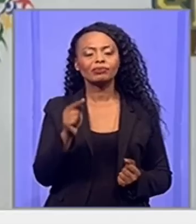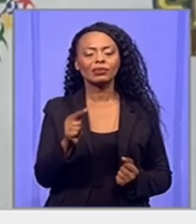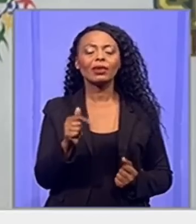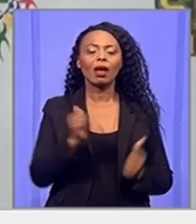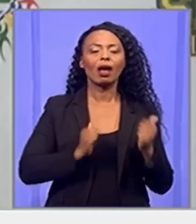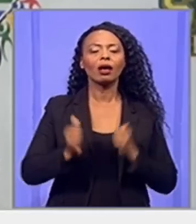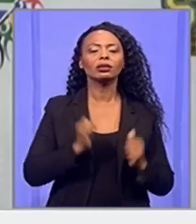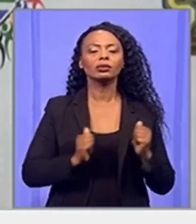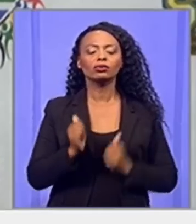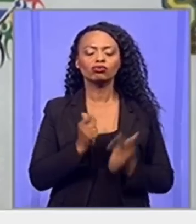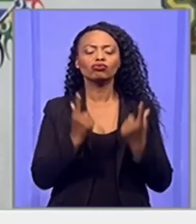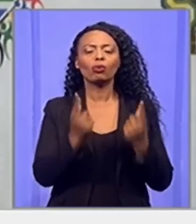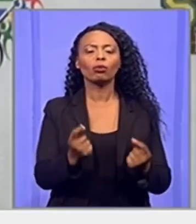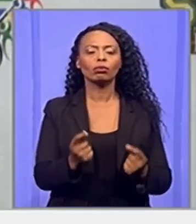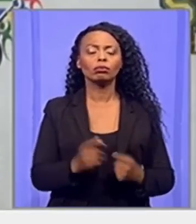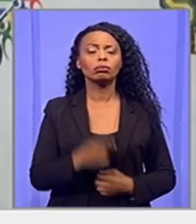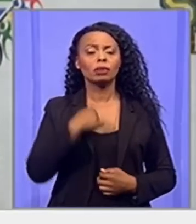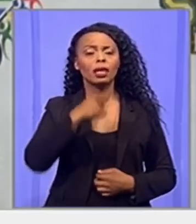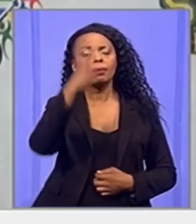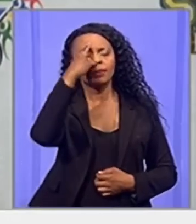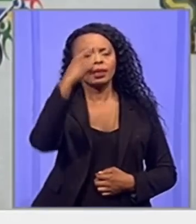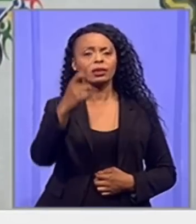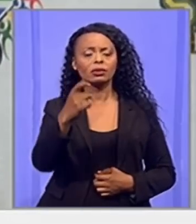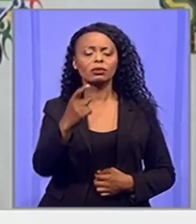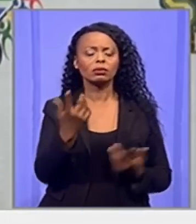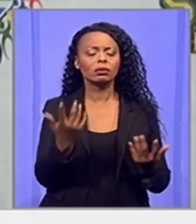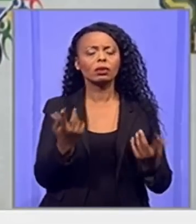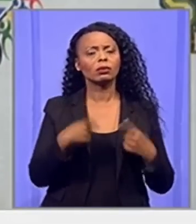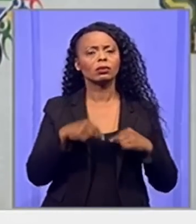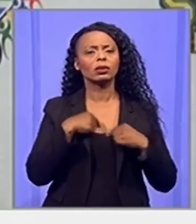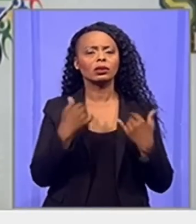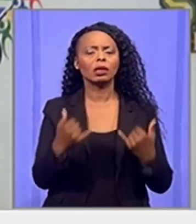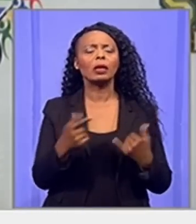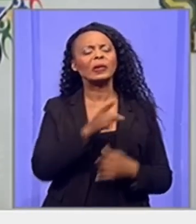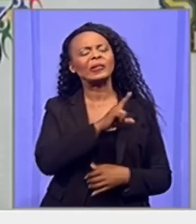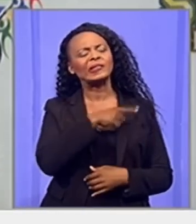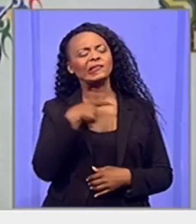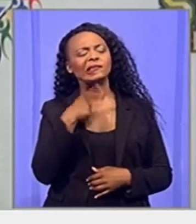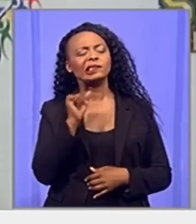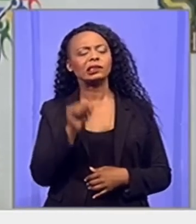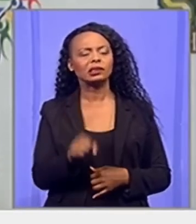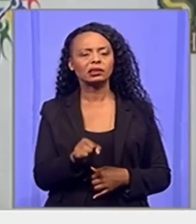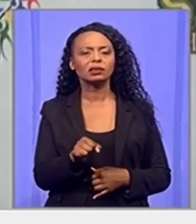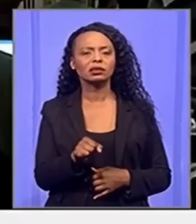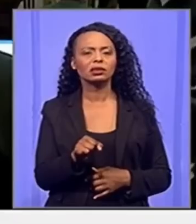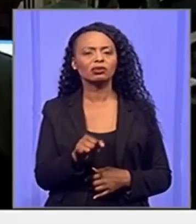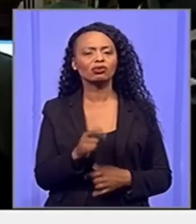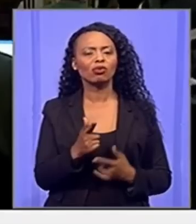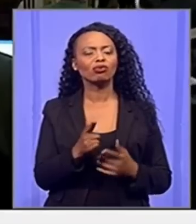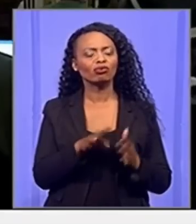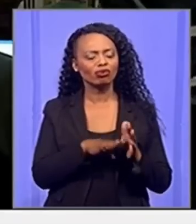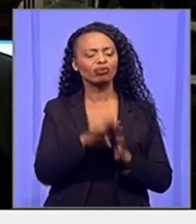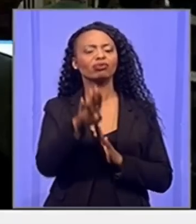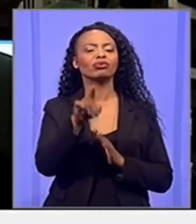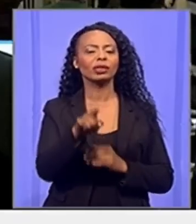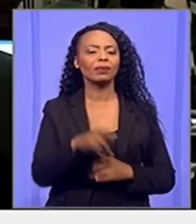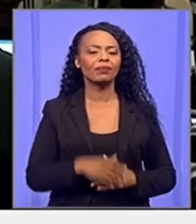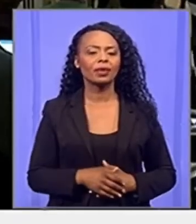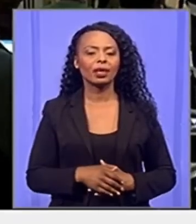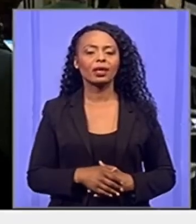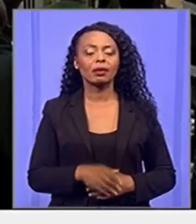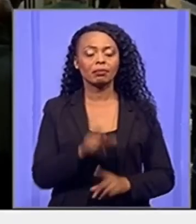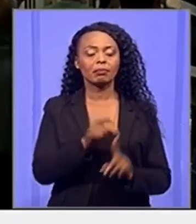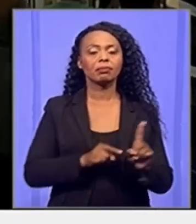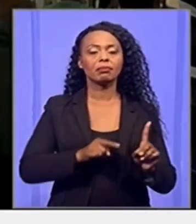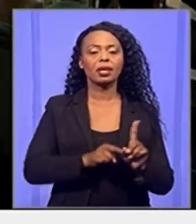action, I believe that we will be able, it will take a long time, to catch up. Tona Kodwa o tlo